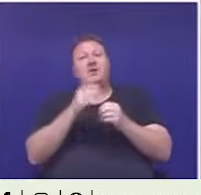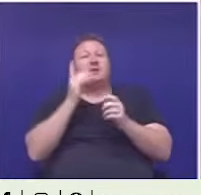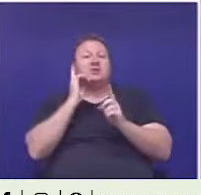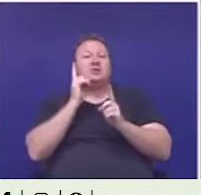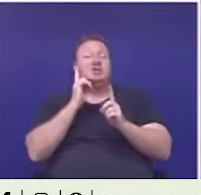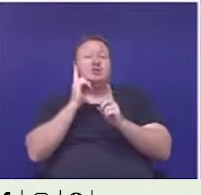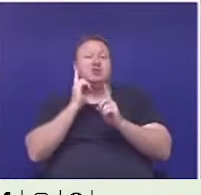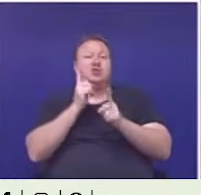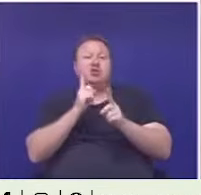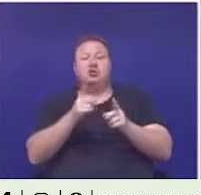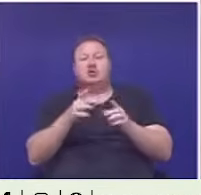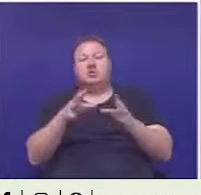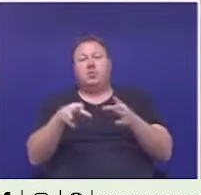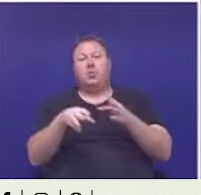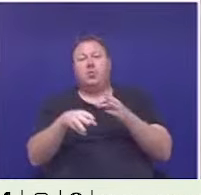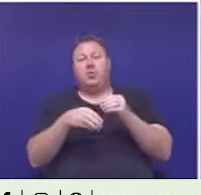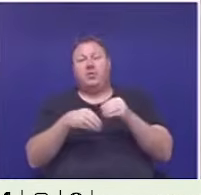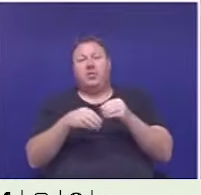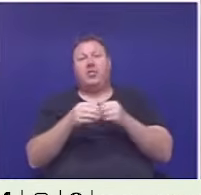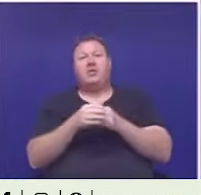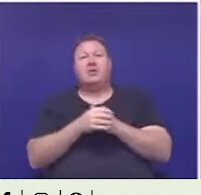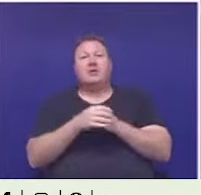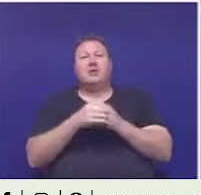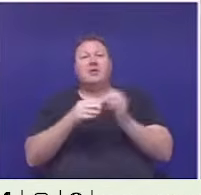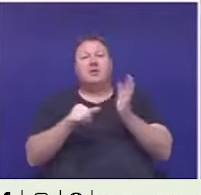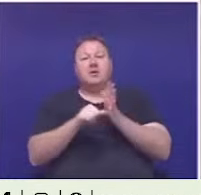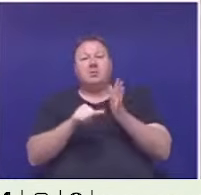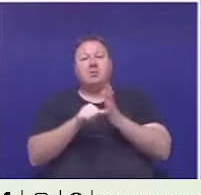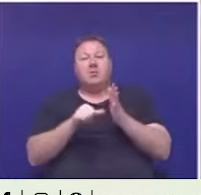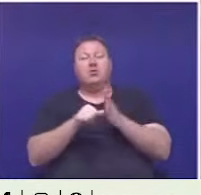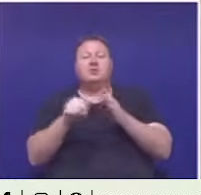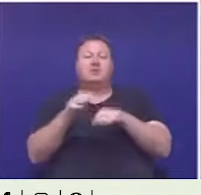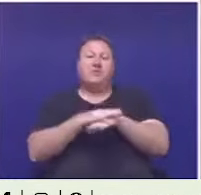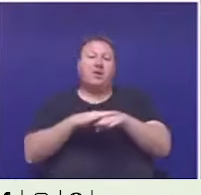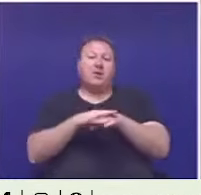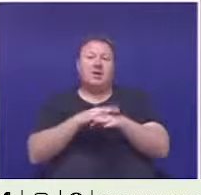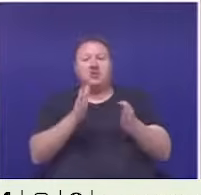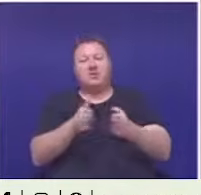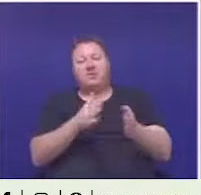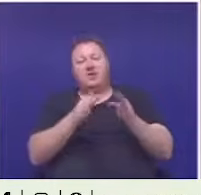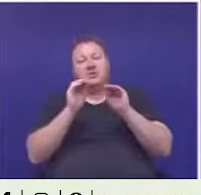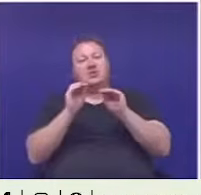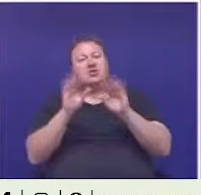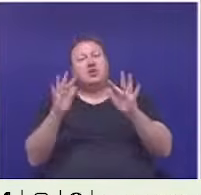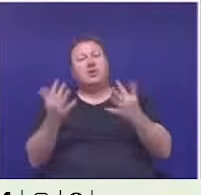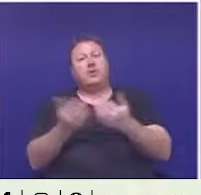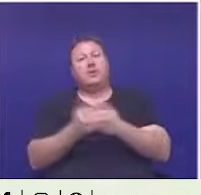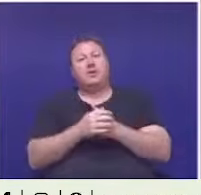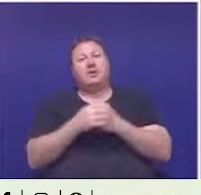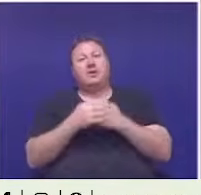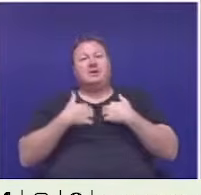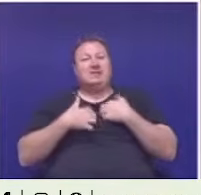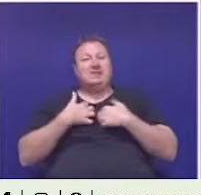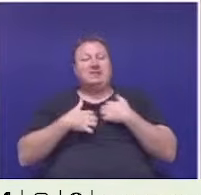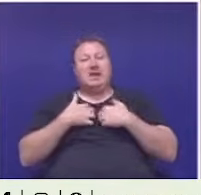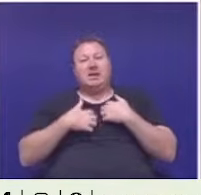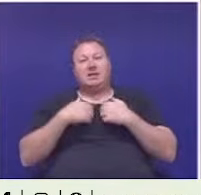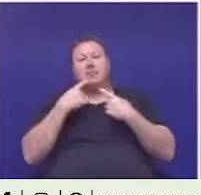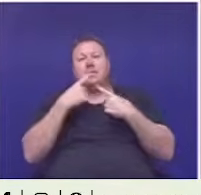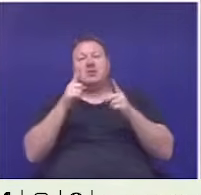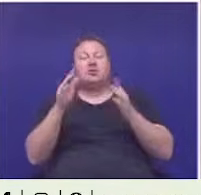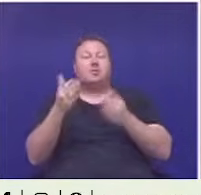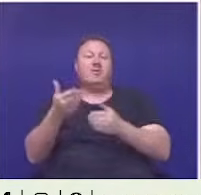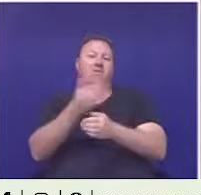can say, right, this is important, this is how we are teaching the foundation phase. The exciting thing, which is what I mentioned earlier,